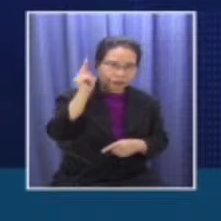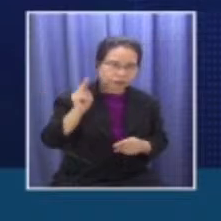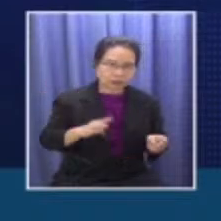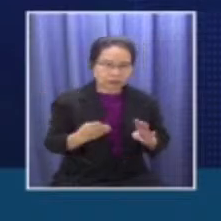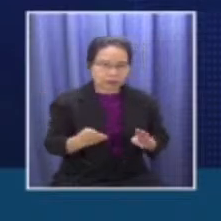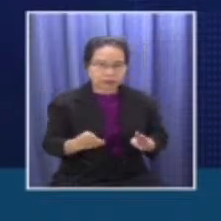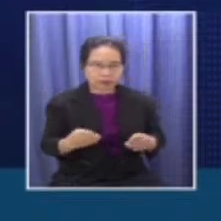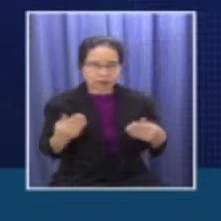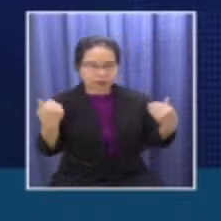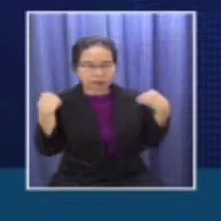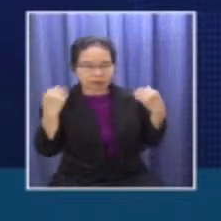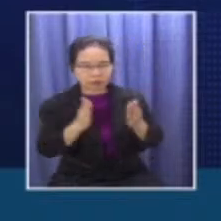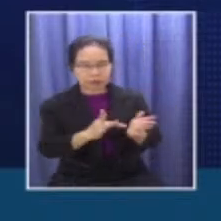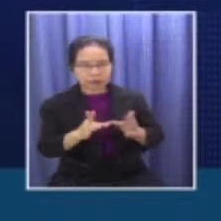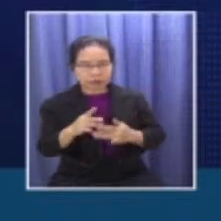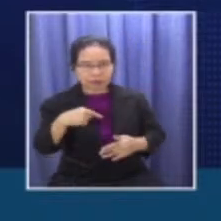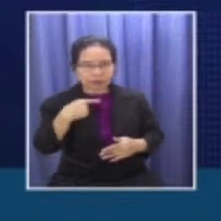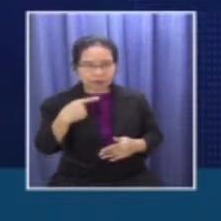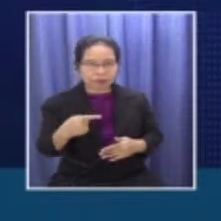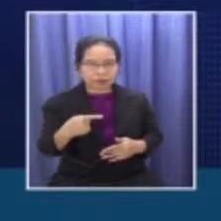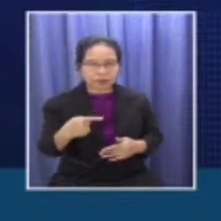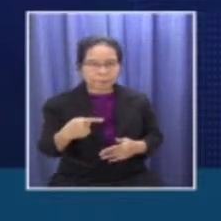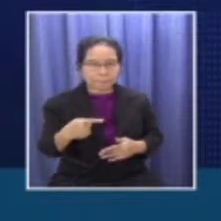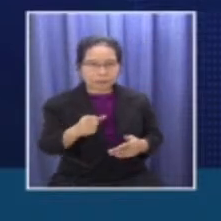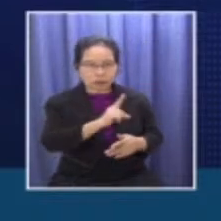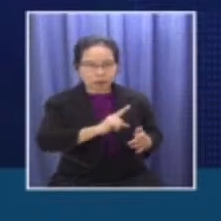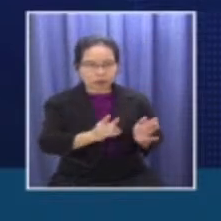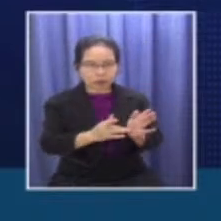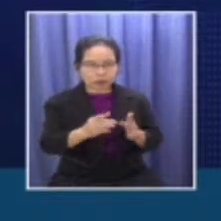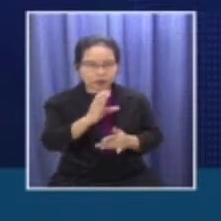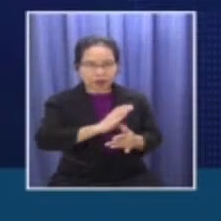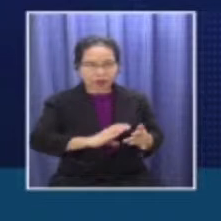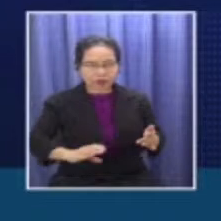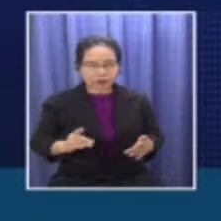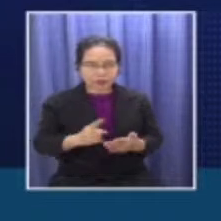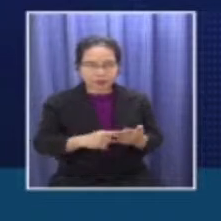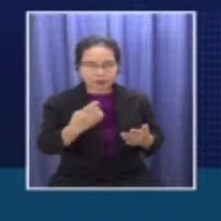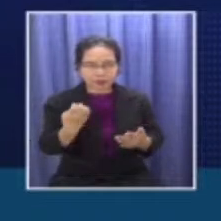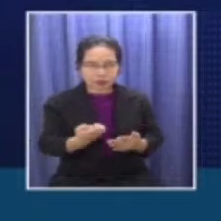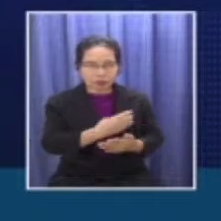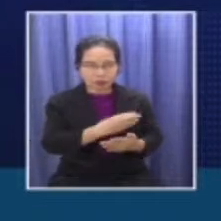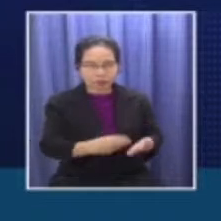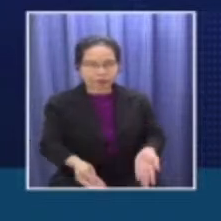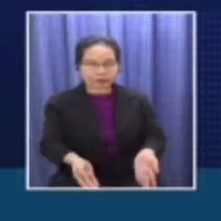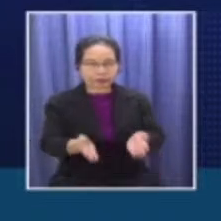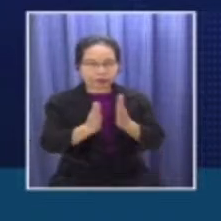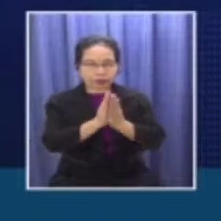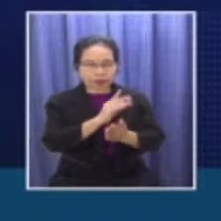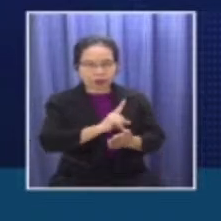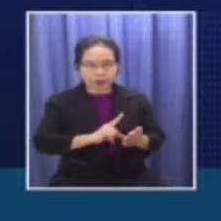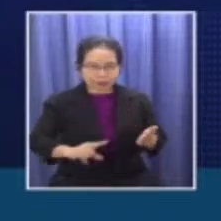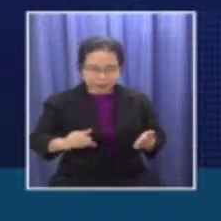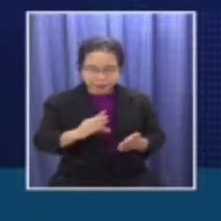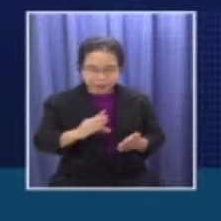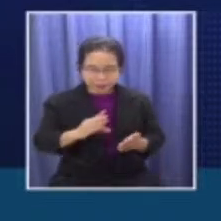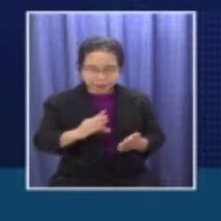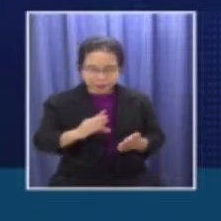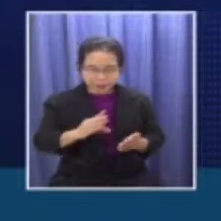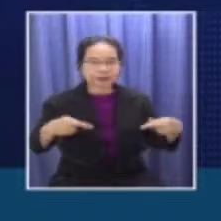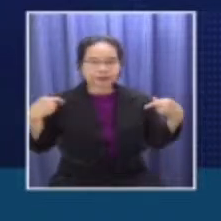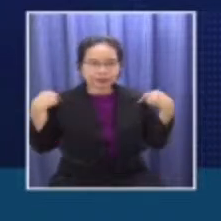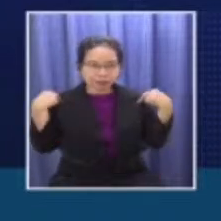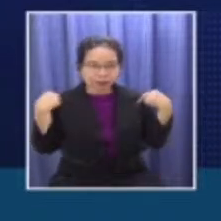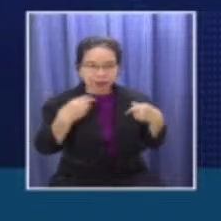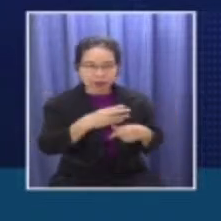INC. Some of my aunts in Baptist. Isn't it in the Bible the Lord Jesus said that in whatever way he